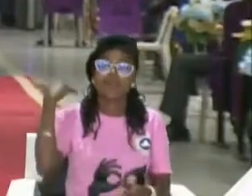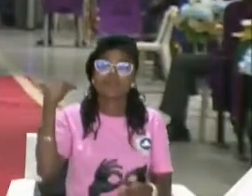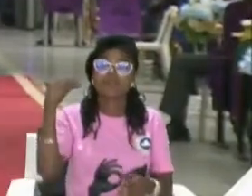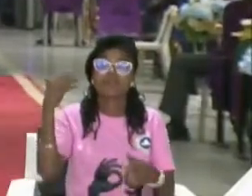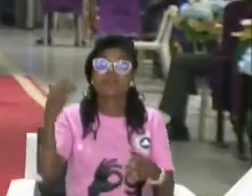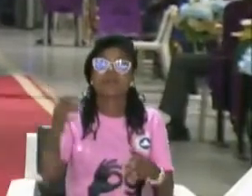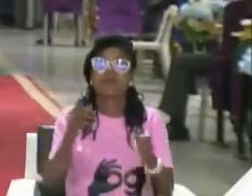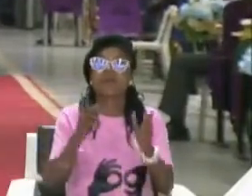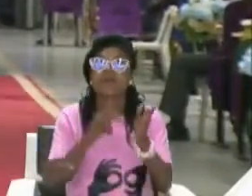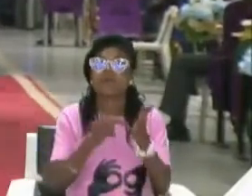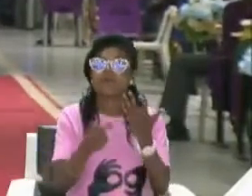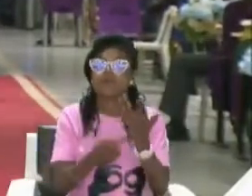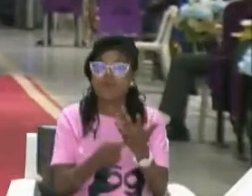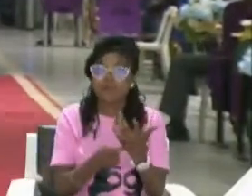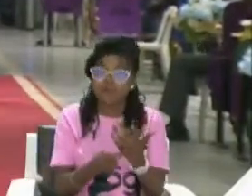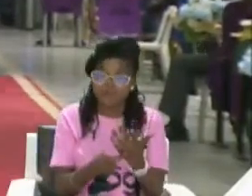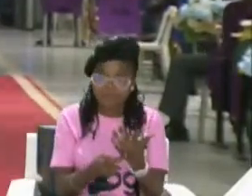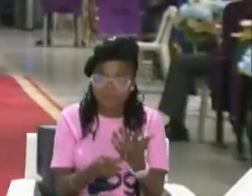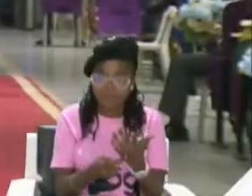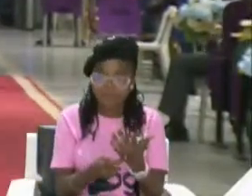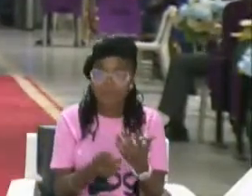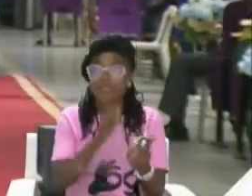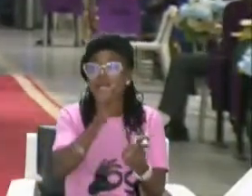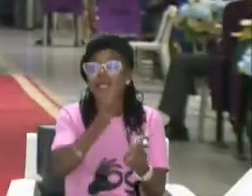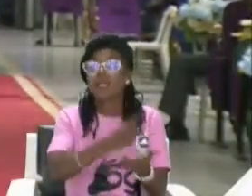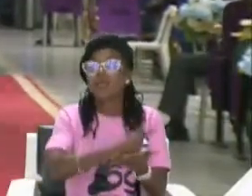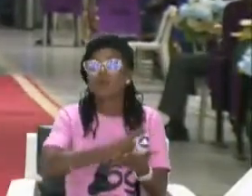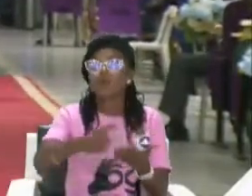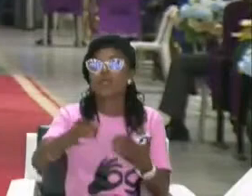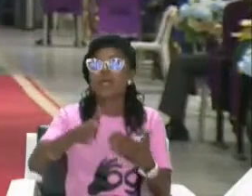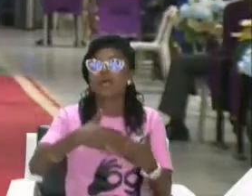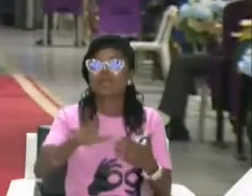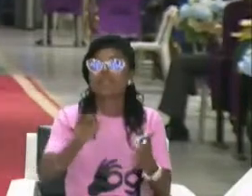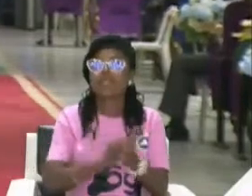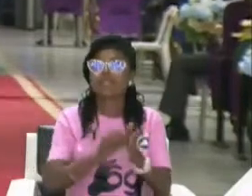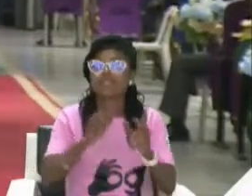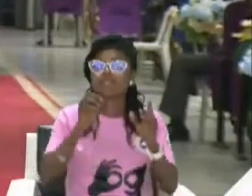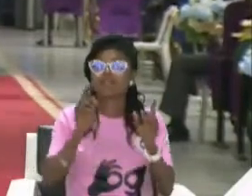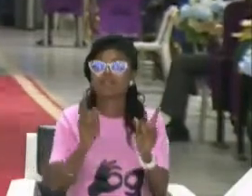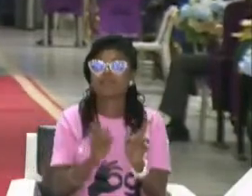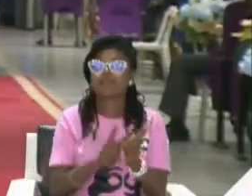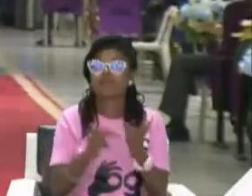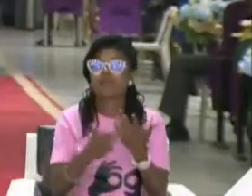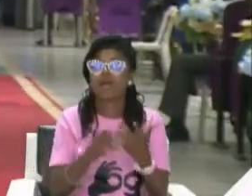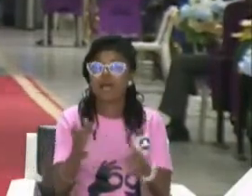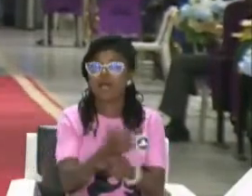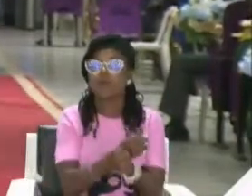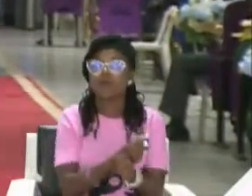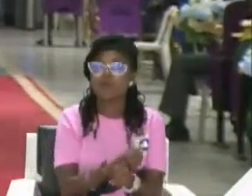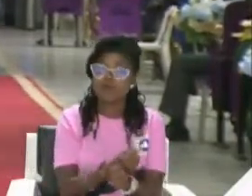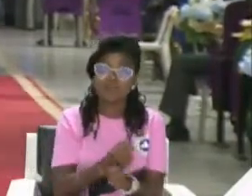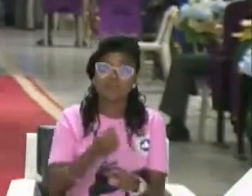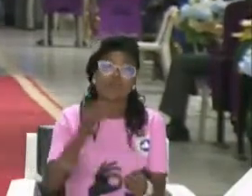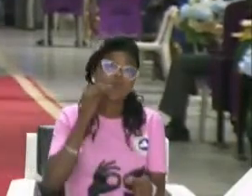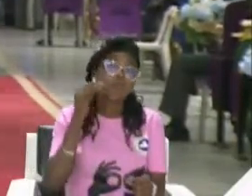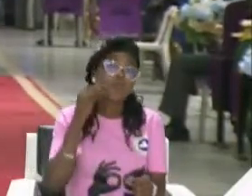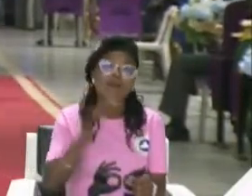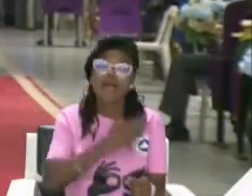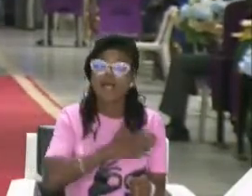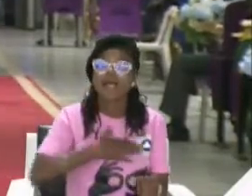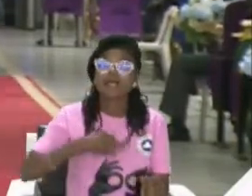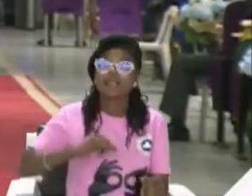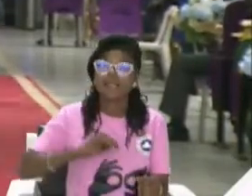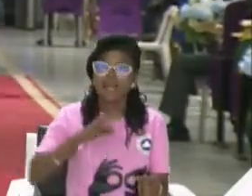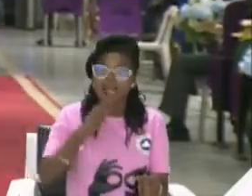this year convention, a week after the convention, I got home and I met my daughter running on